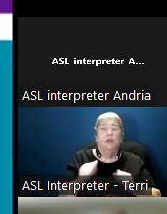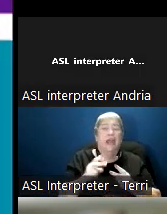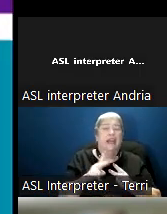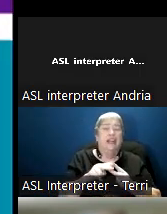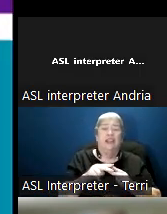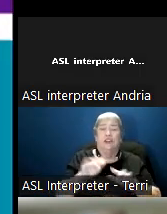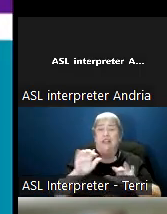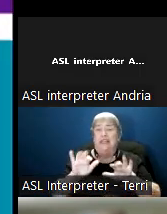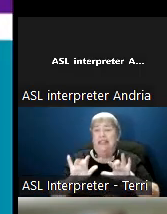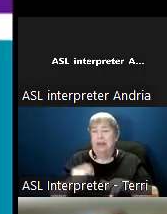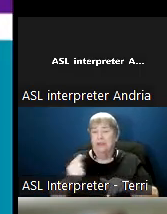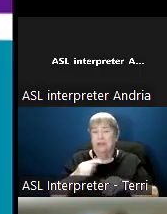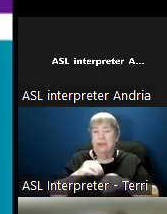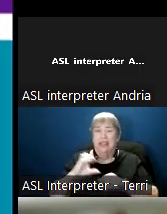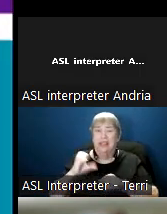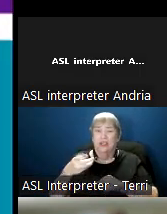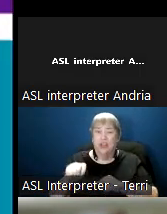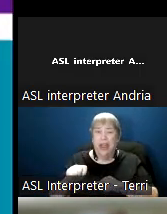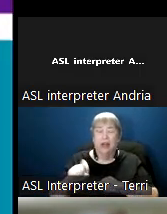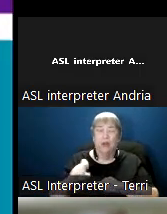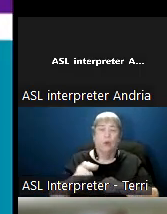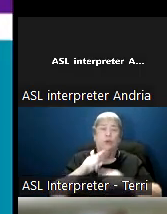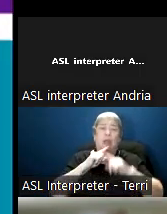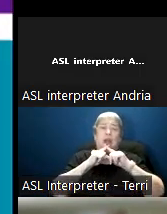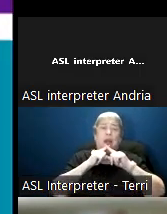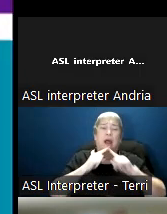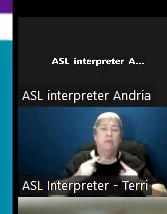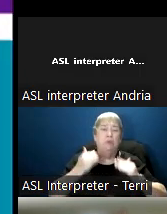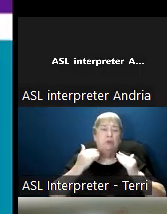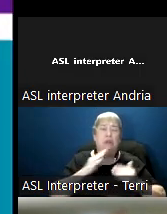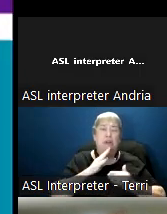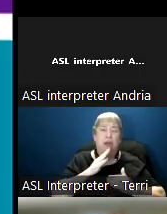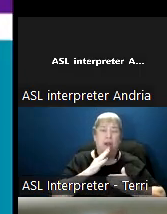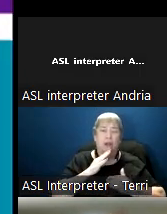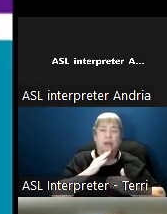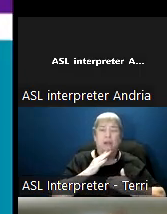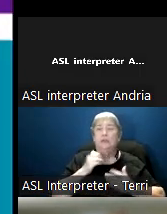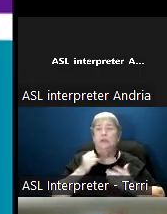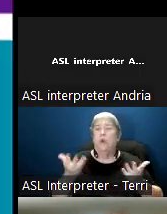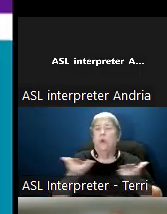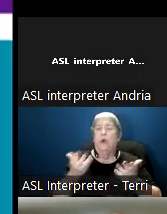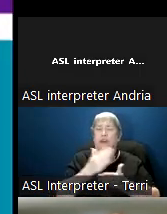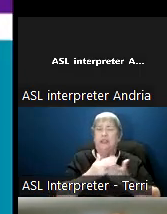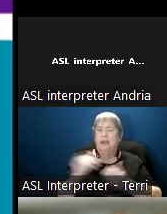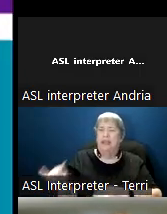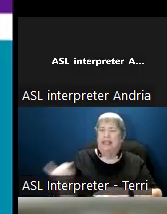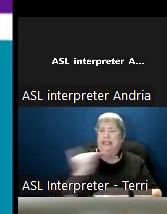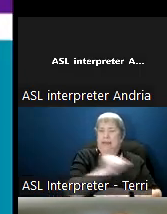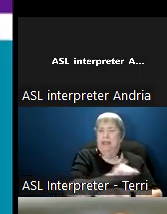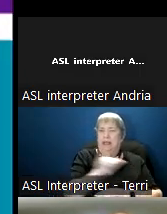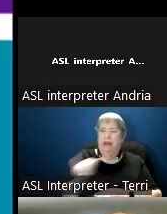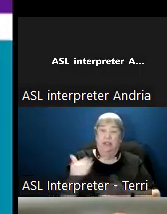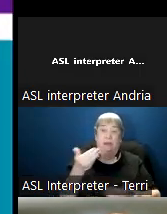some similarities between a sexual assault from somebody you don't know or an acquaintance that